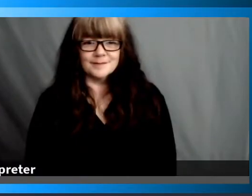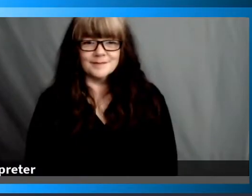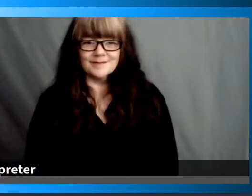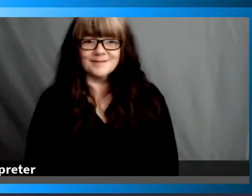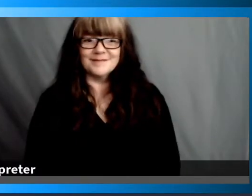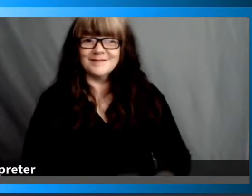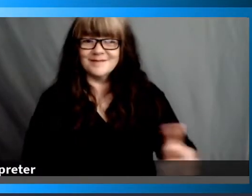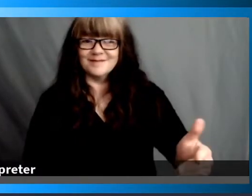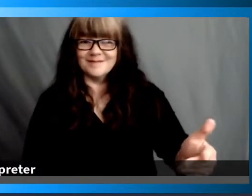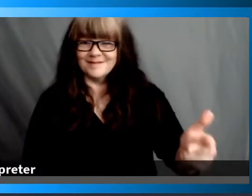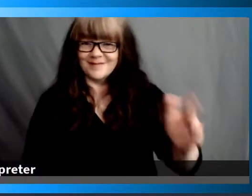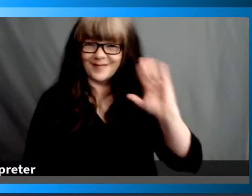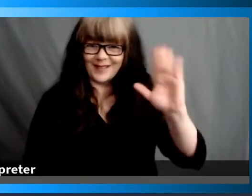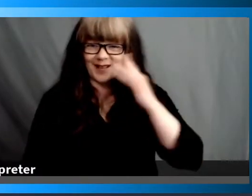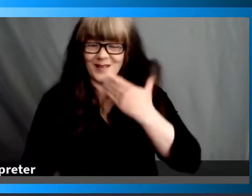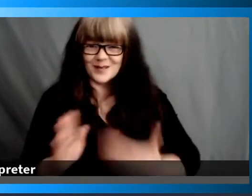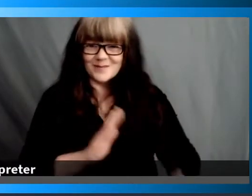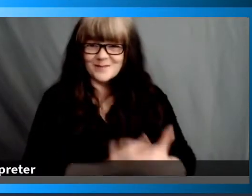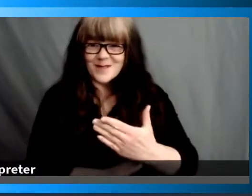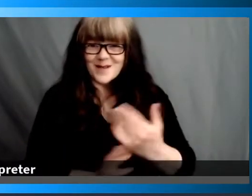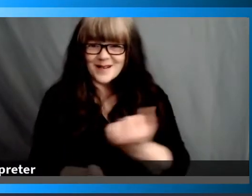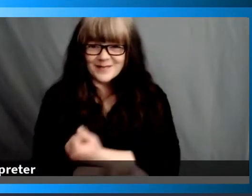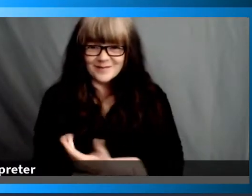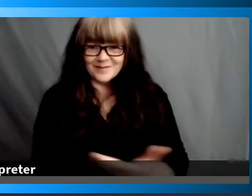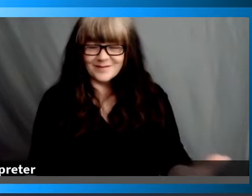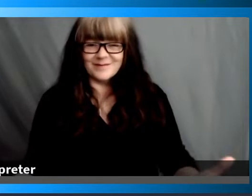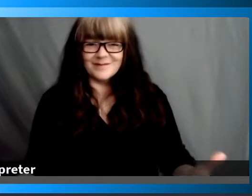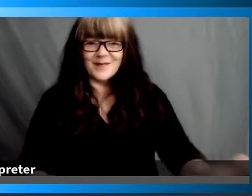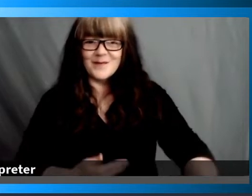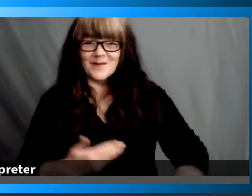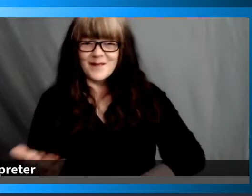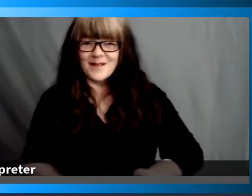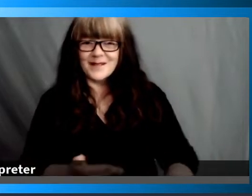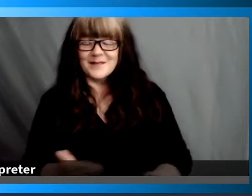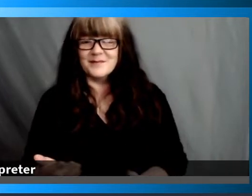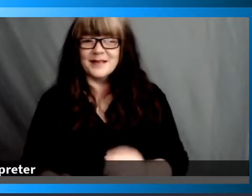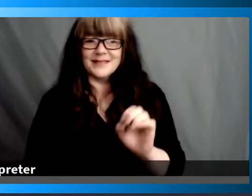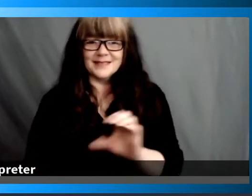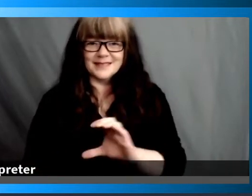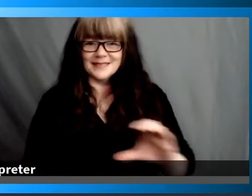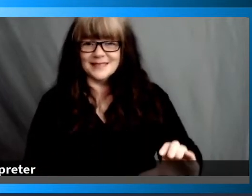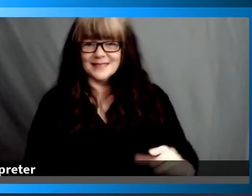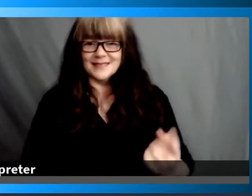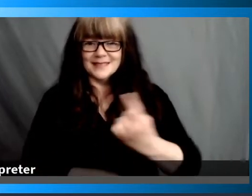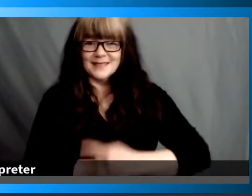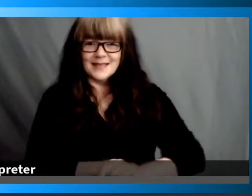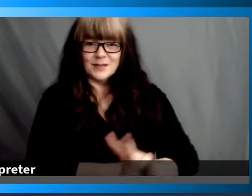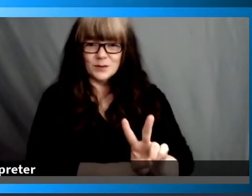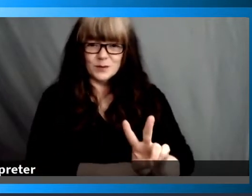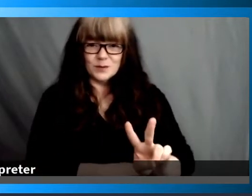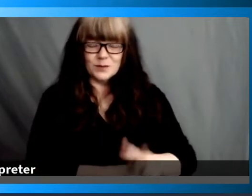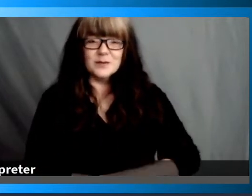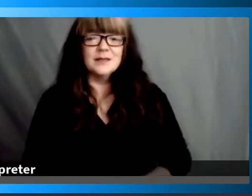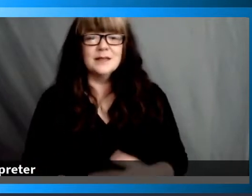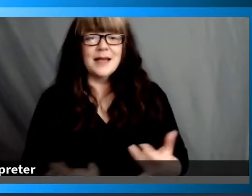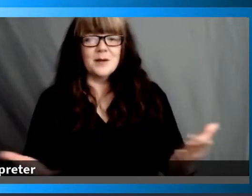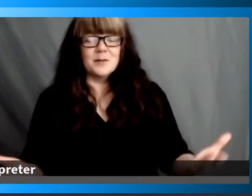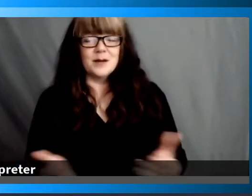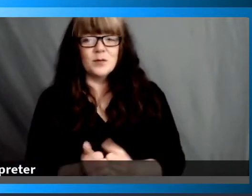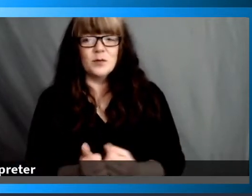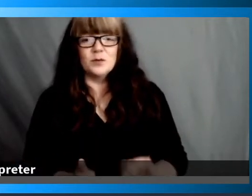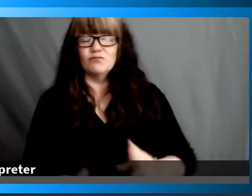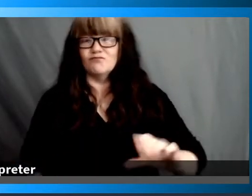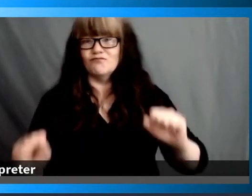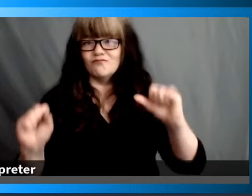Well, good morning, everybody, and welcome back to Earp Curse Con Day 2. I'm here with two incredible